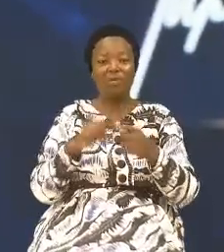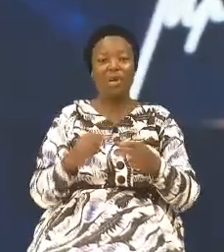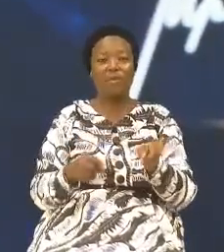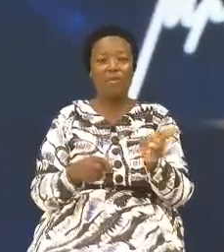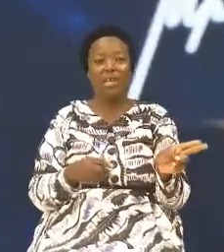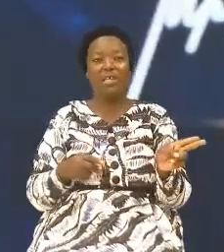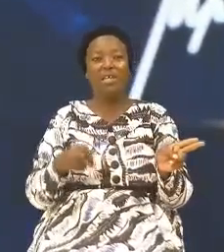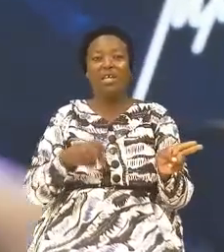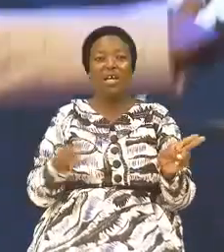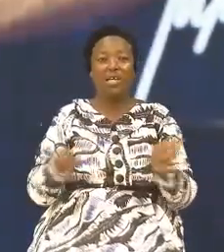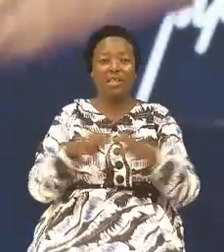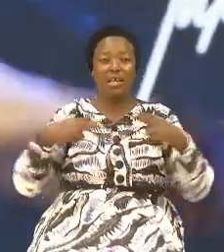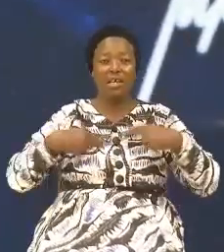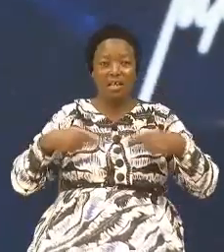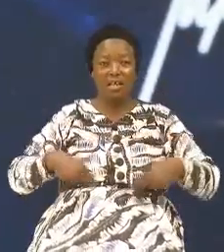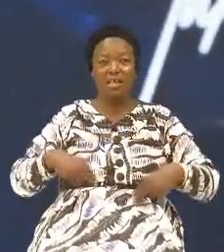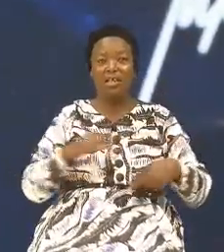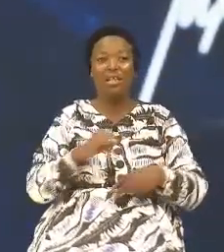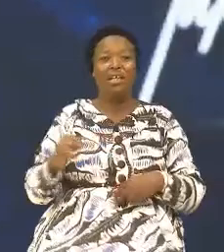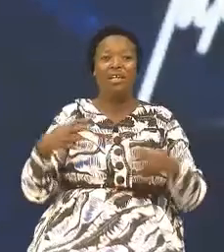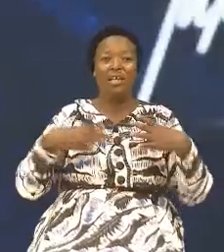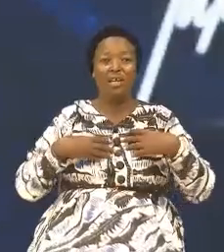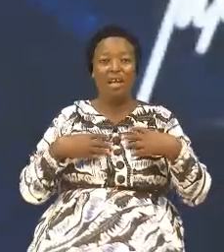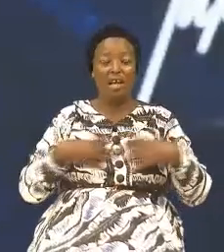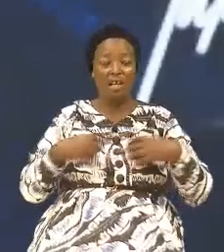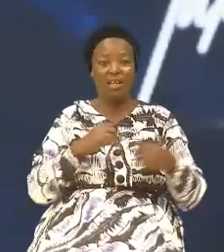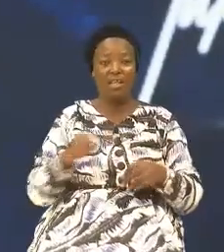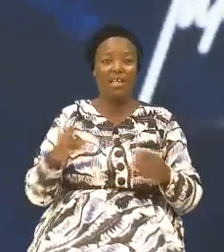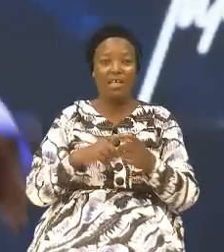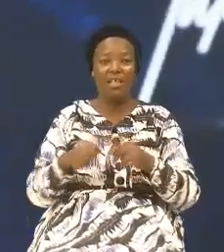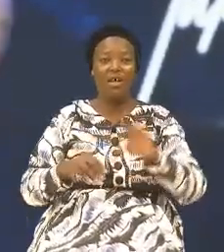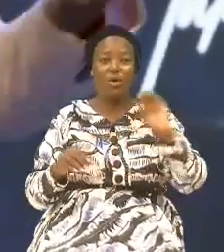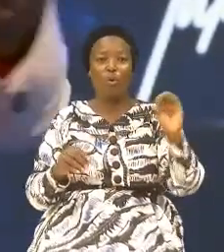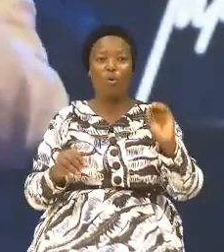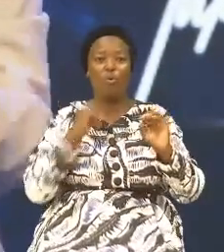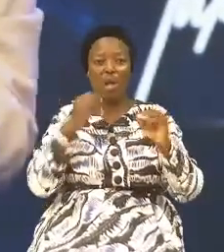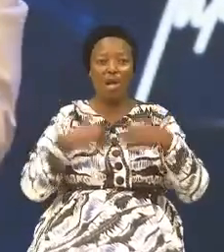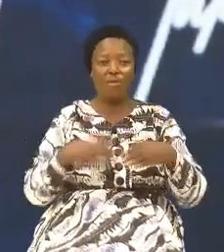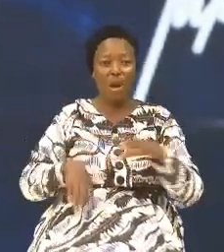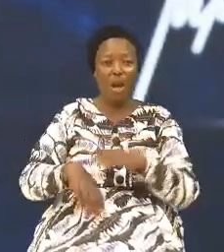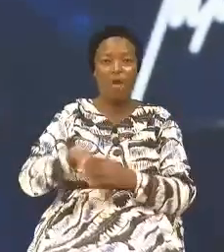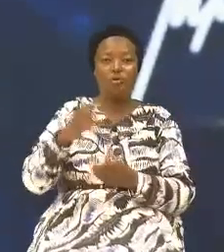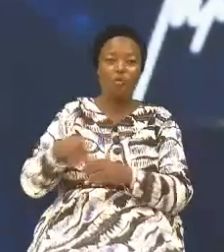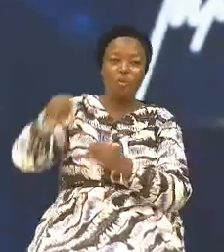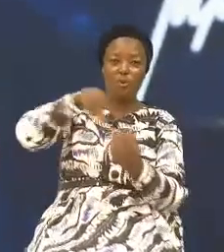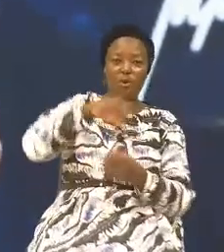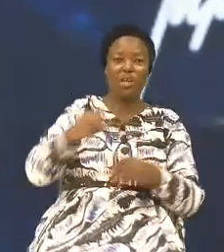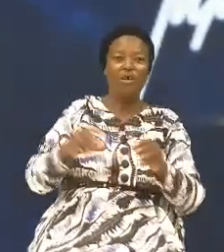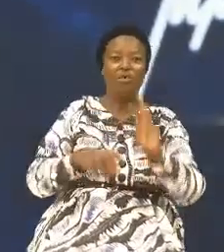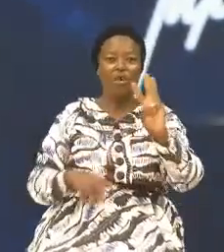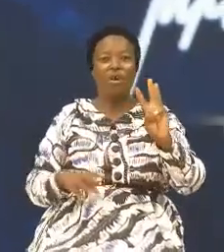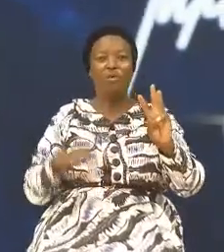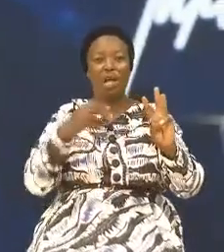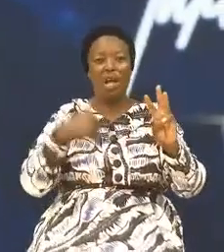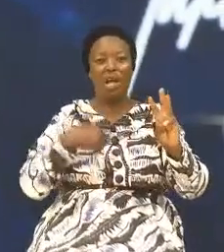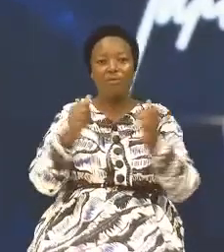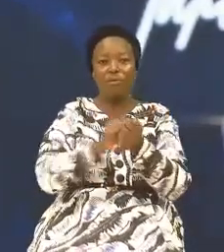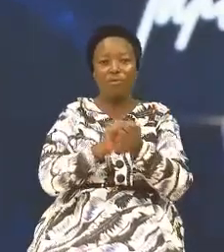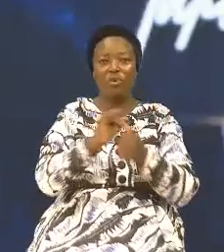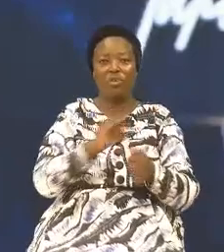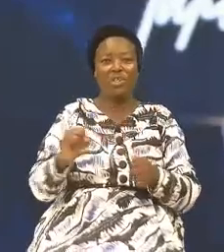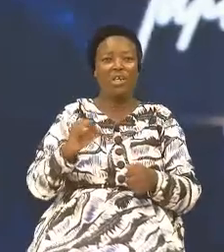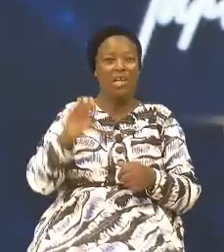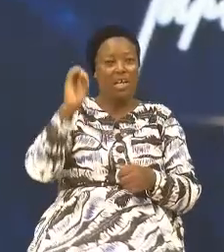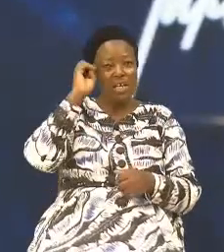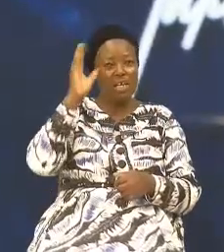we're going to have healing. O, we're going to have outpouring. W, we're going to have washing. It will wash